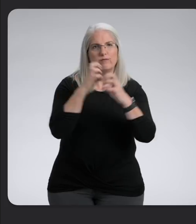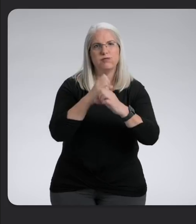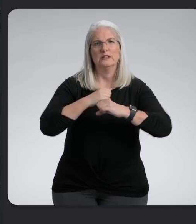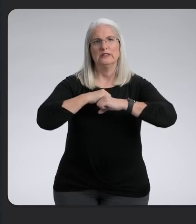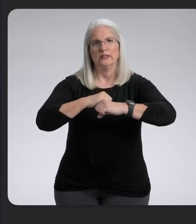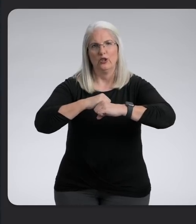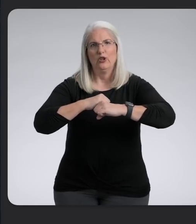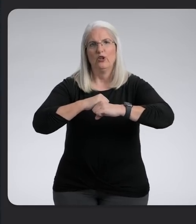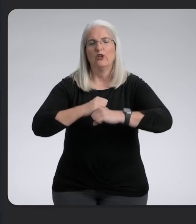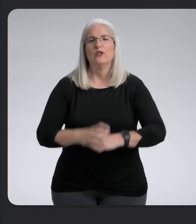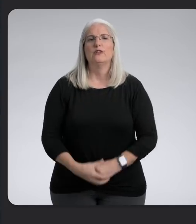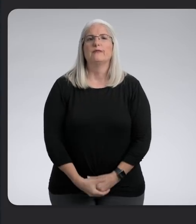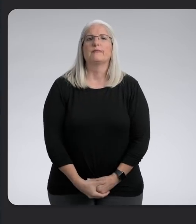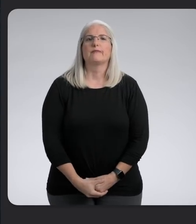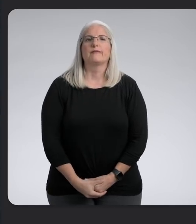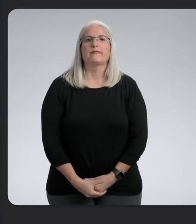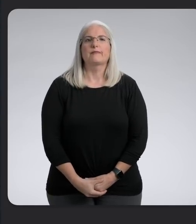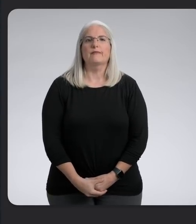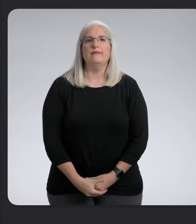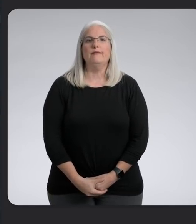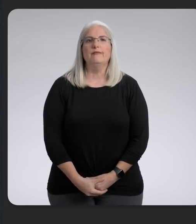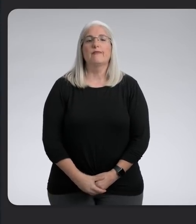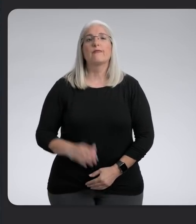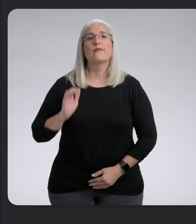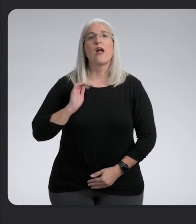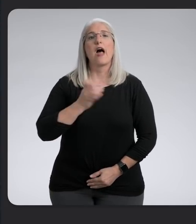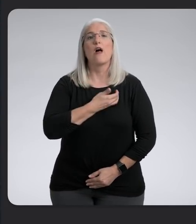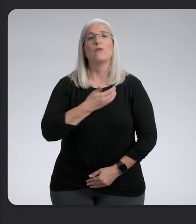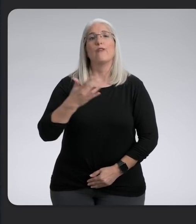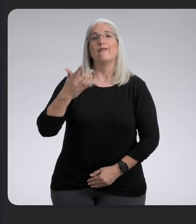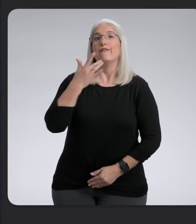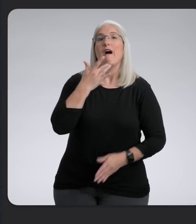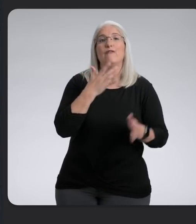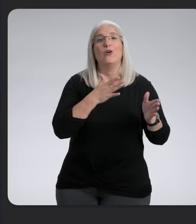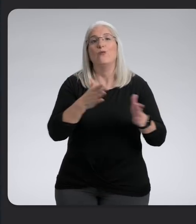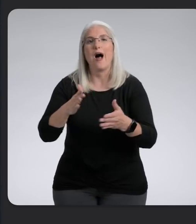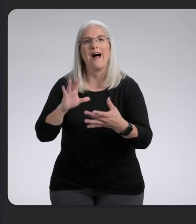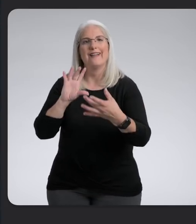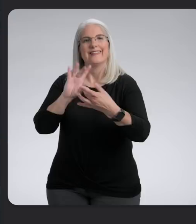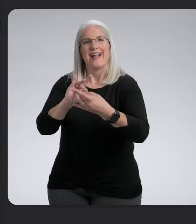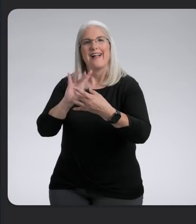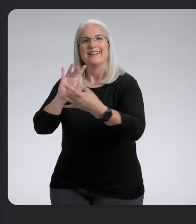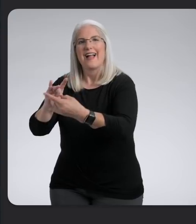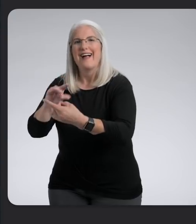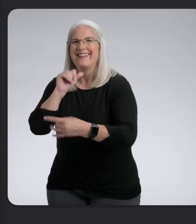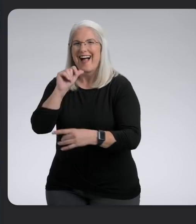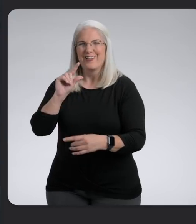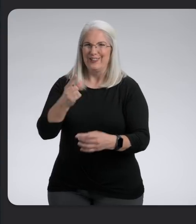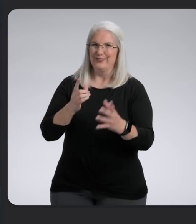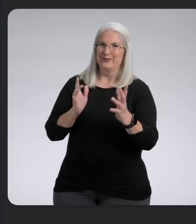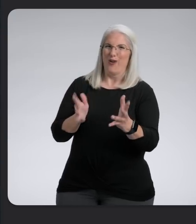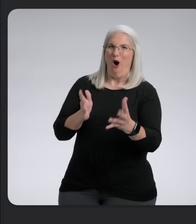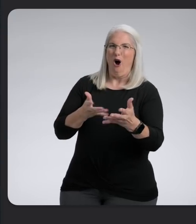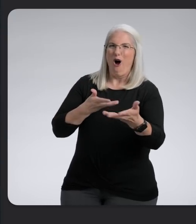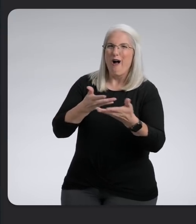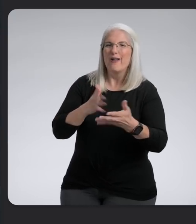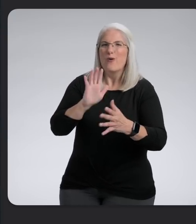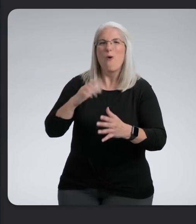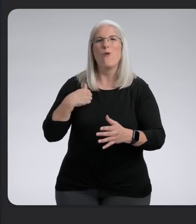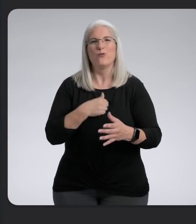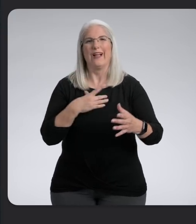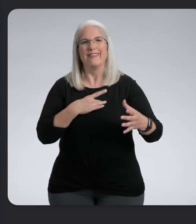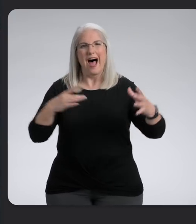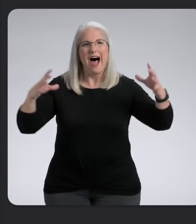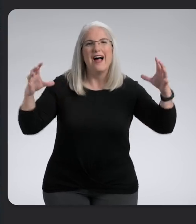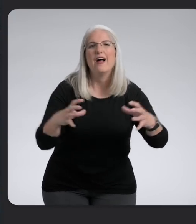compromised. Some of our favorite ways to connect involve more than just talking, like getting together for a weekly movie night or listening to an album